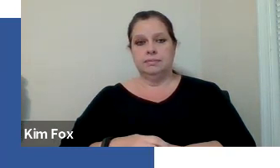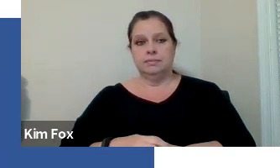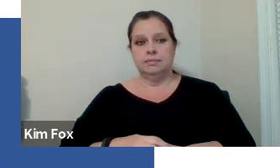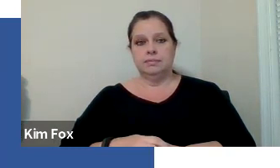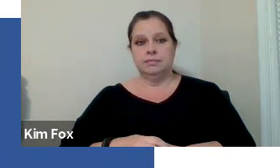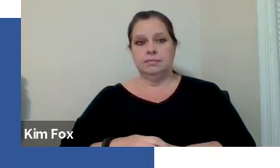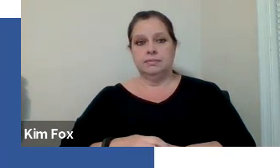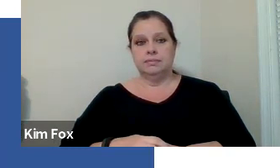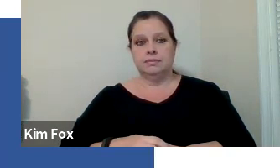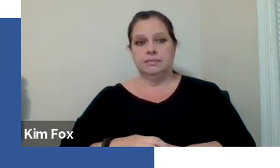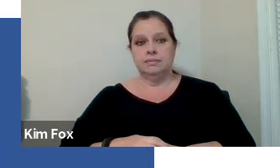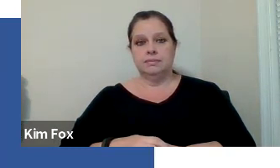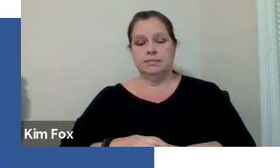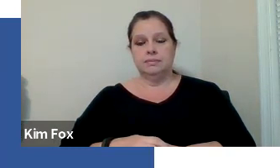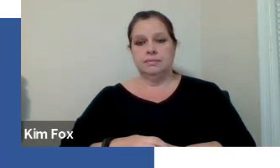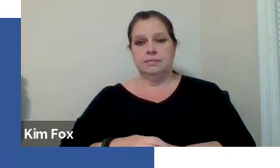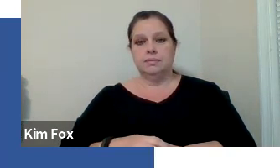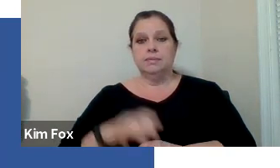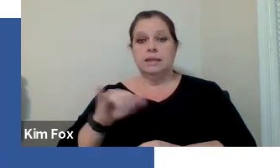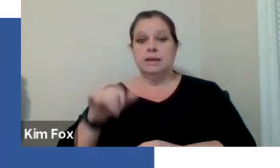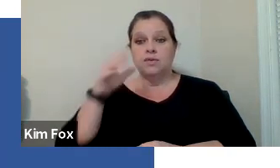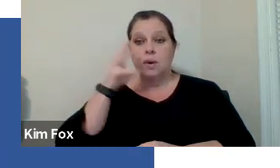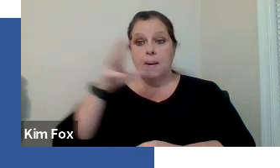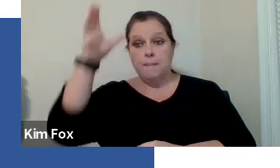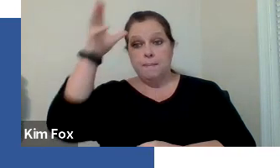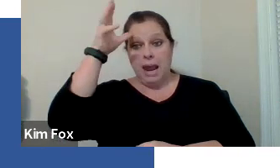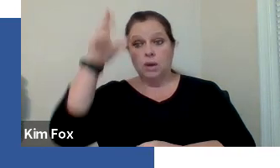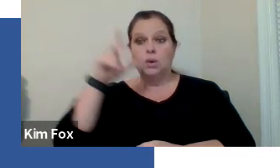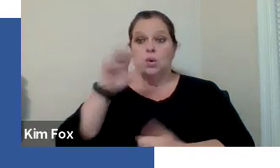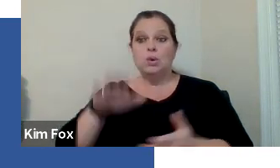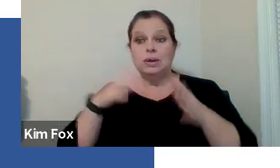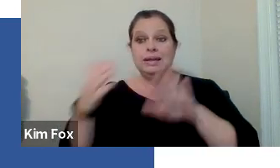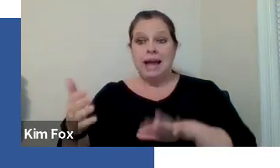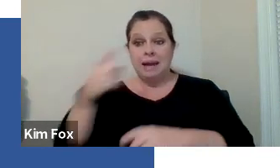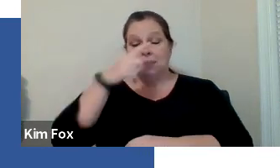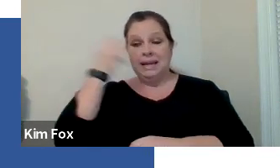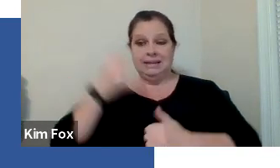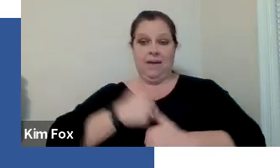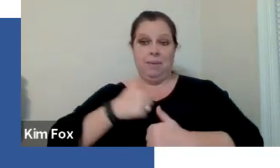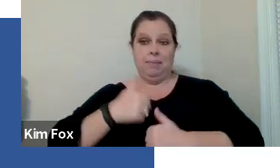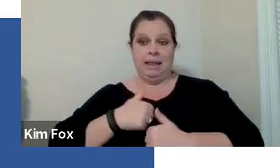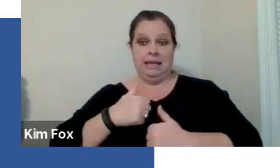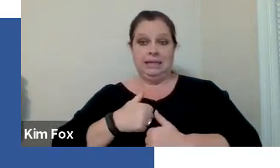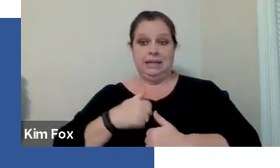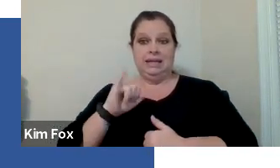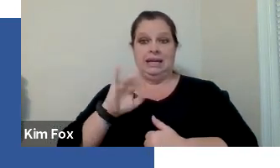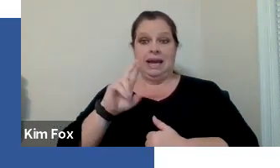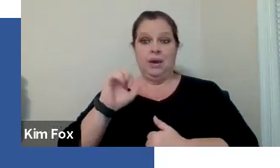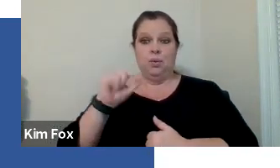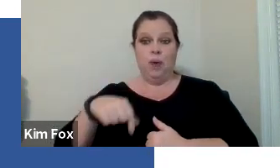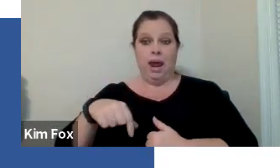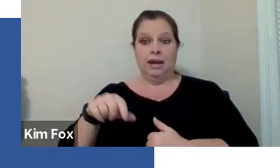That is for a parent or guardian who died as a result of military service in Iraq or